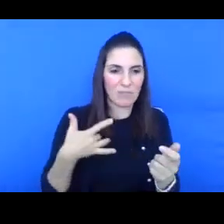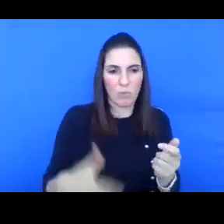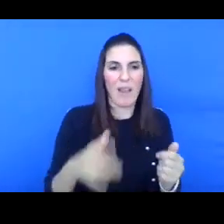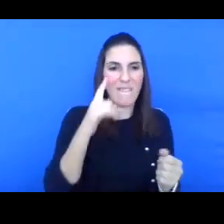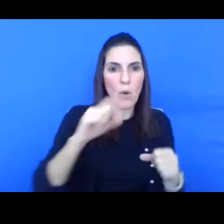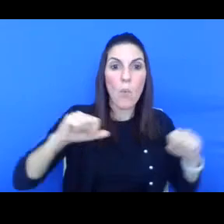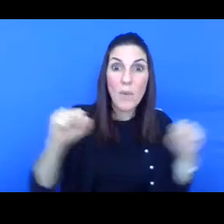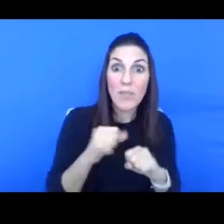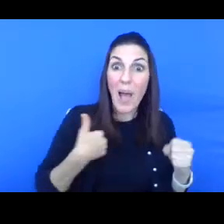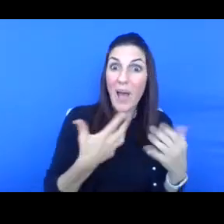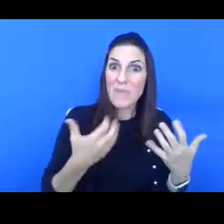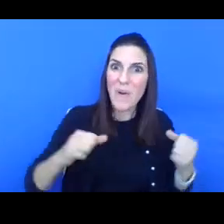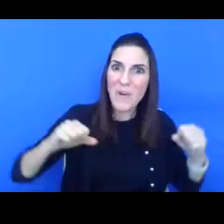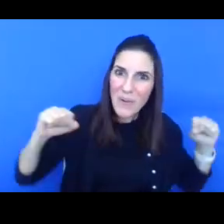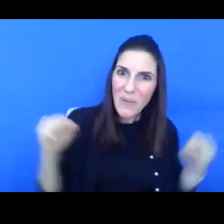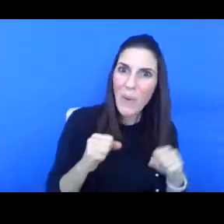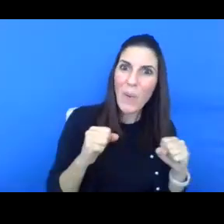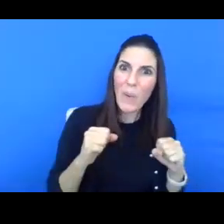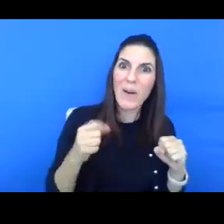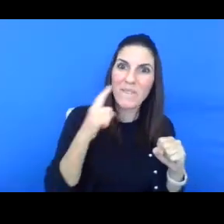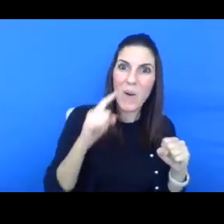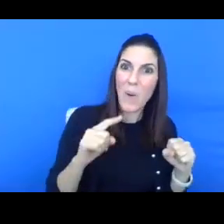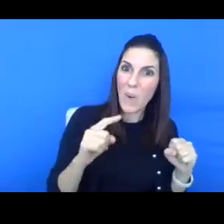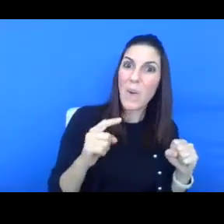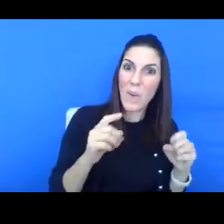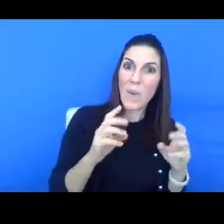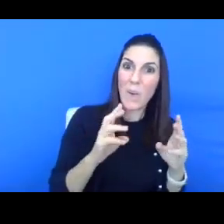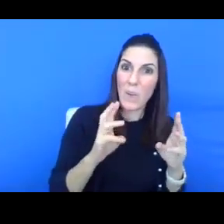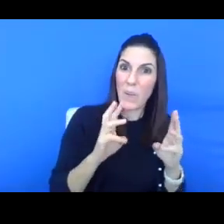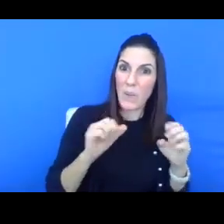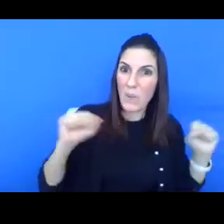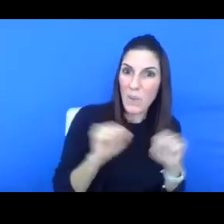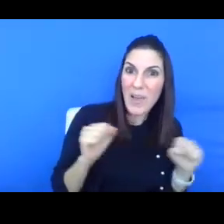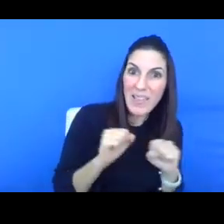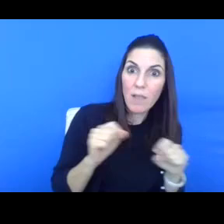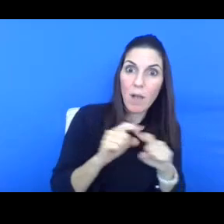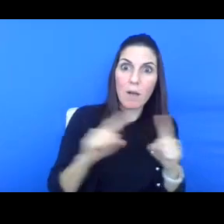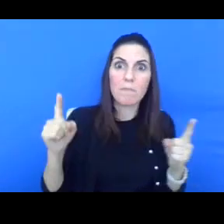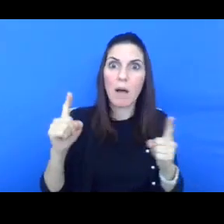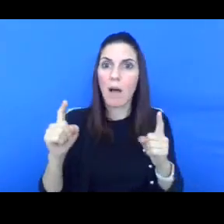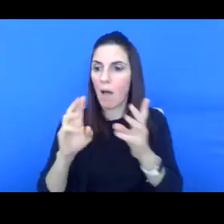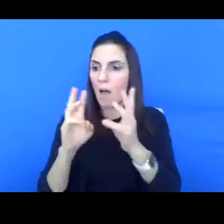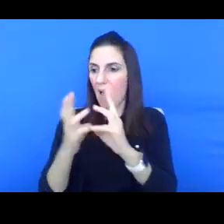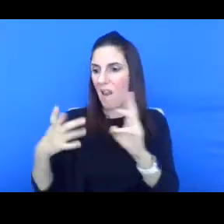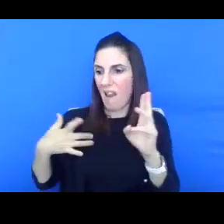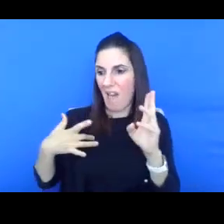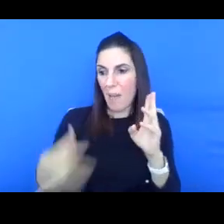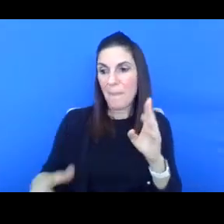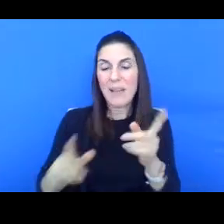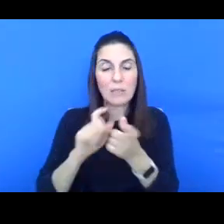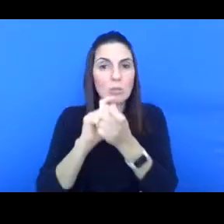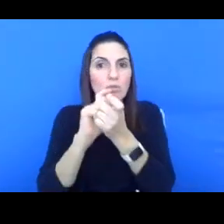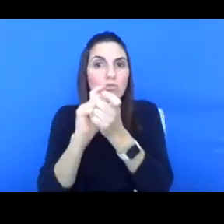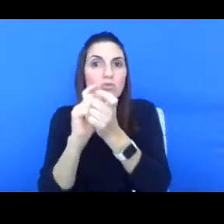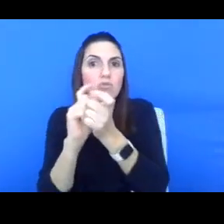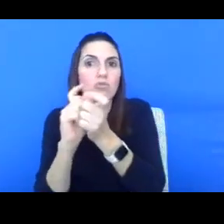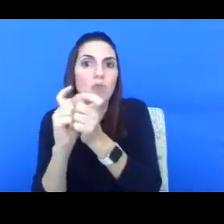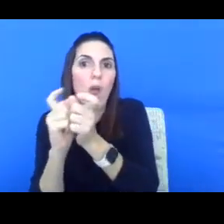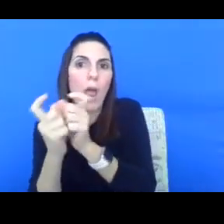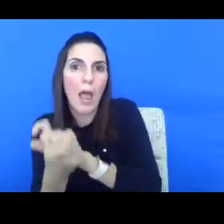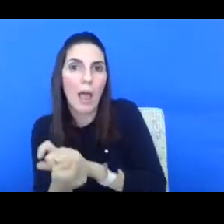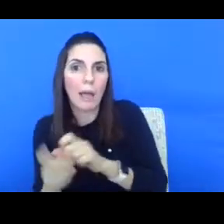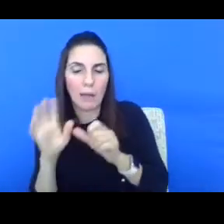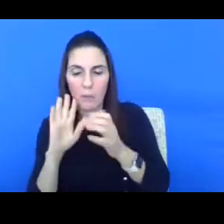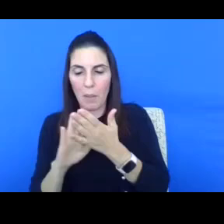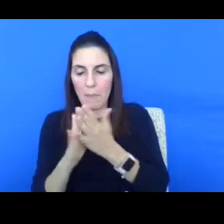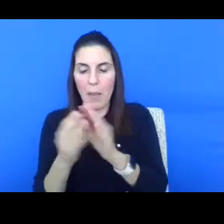winter, climate change is starting to take that away over time. It can be exaggerated more in certain areas,